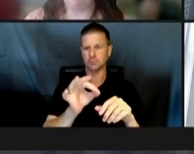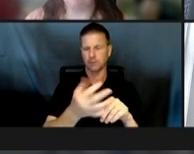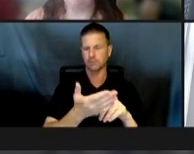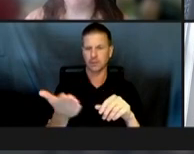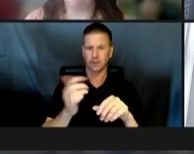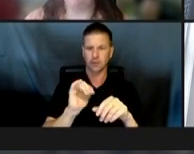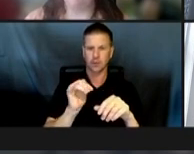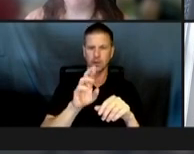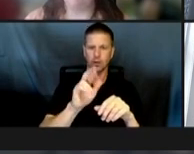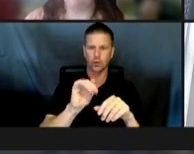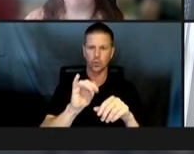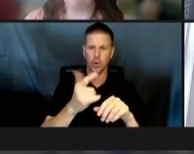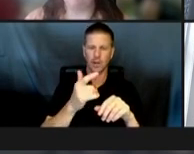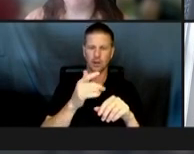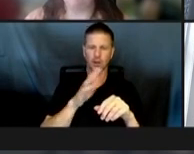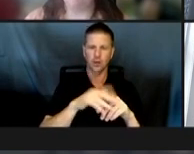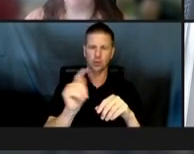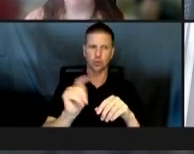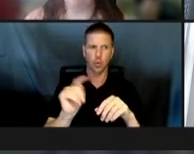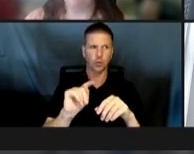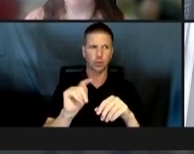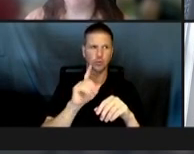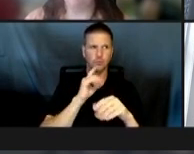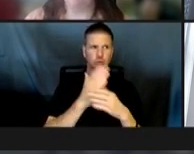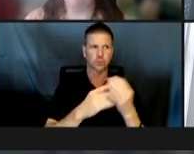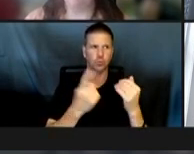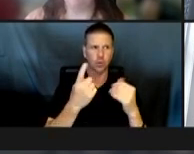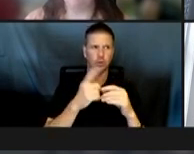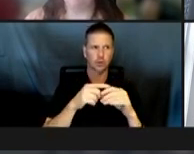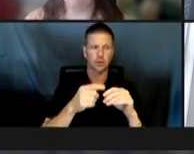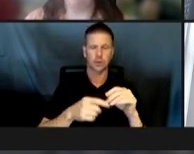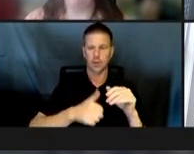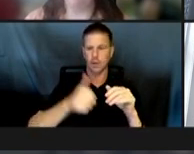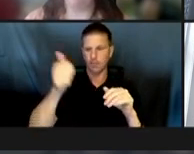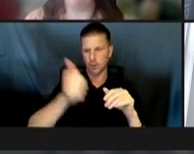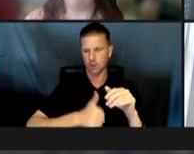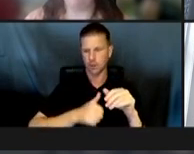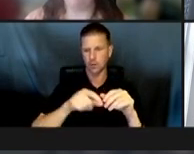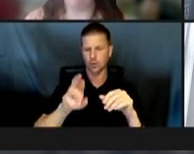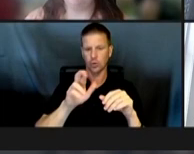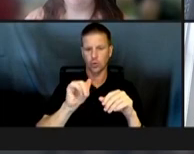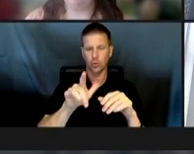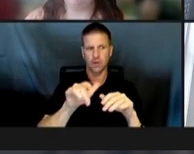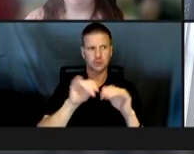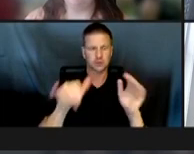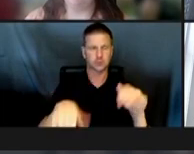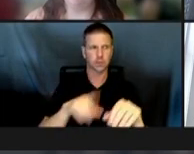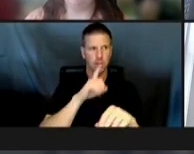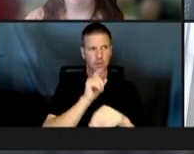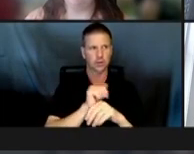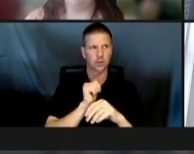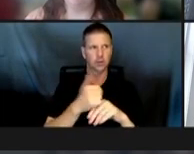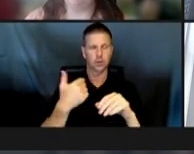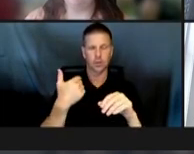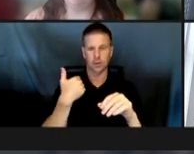like railings alongside a toilet for someone to be able to get up and down. And those rail systems actually have convertible parts. So at